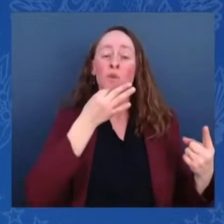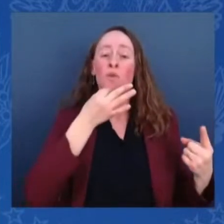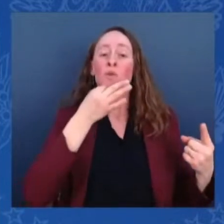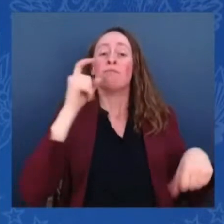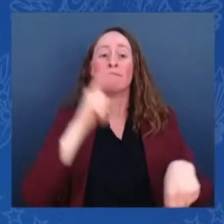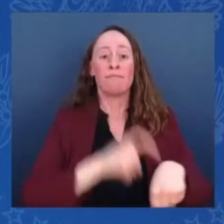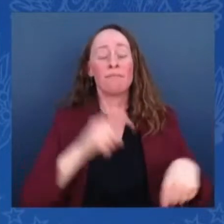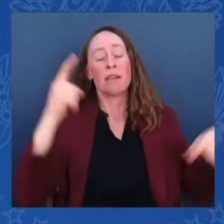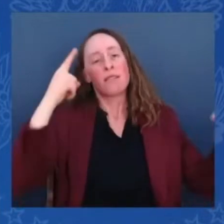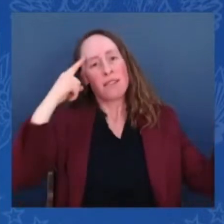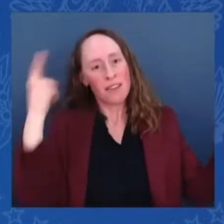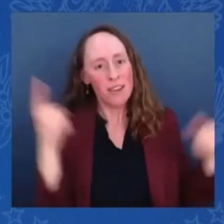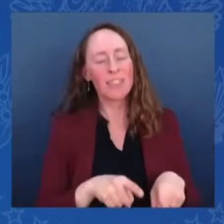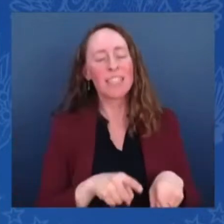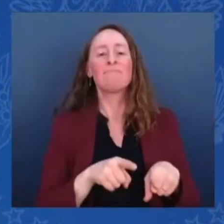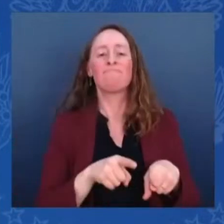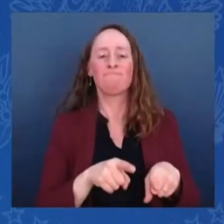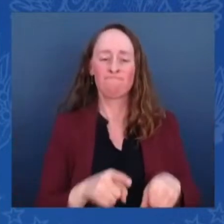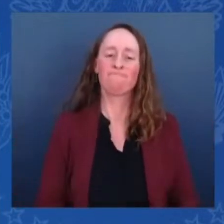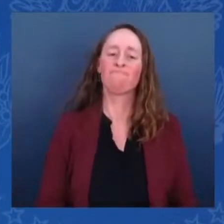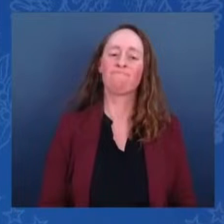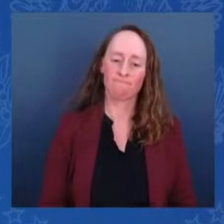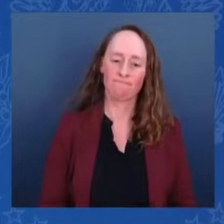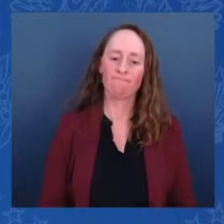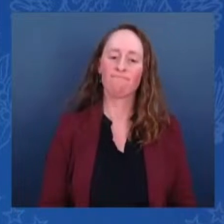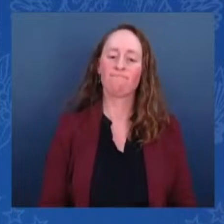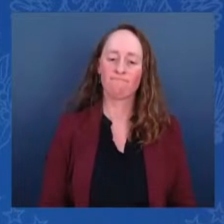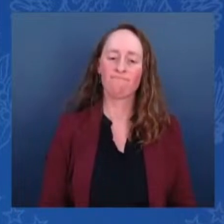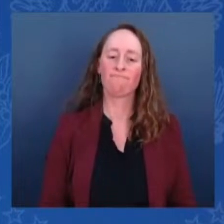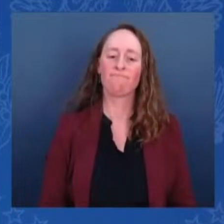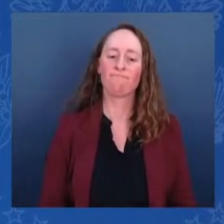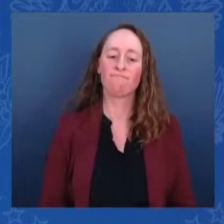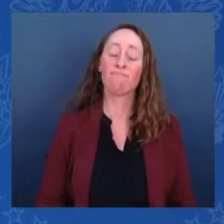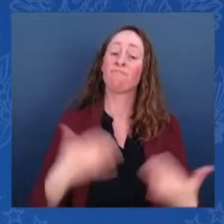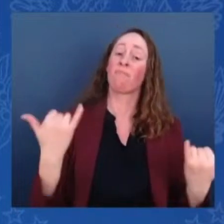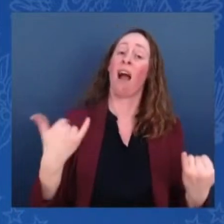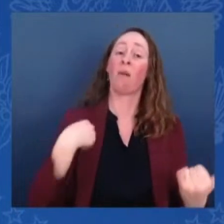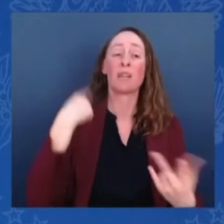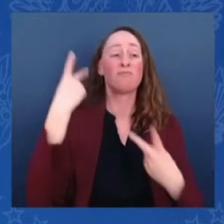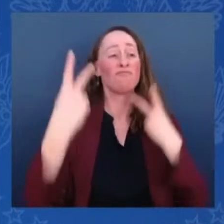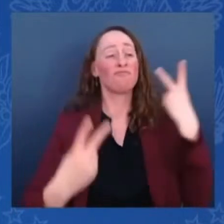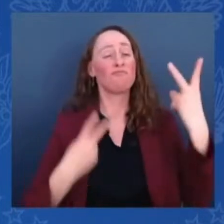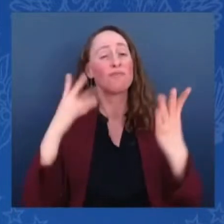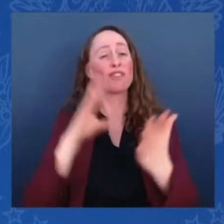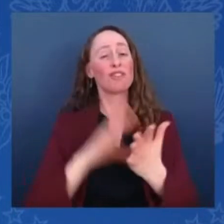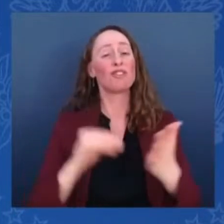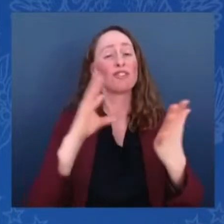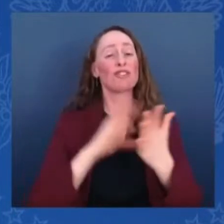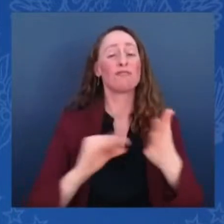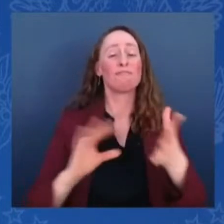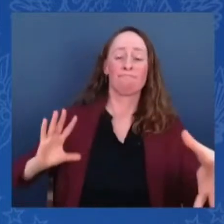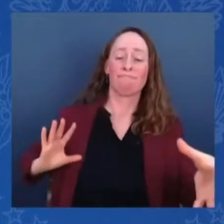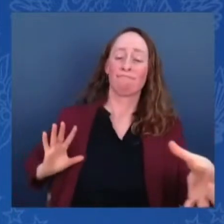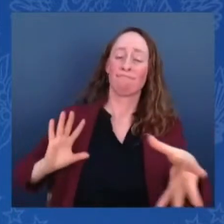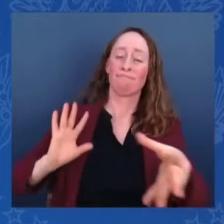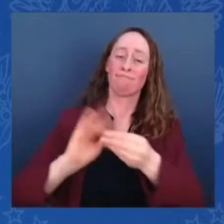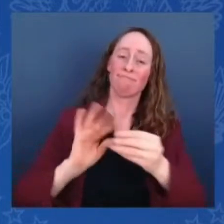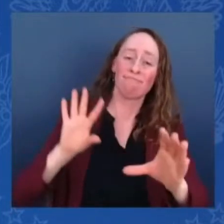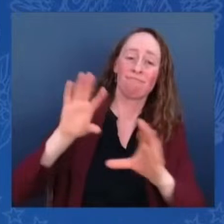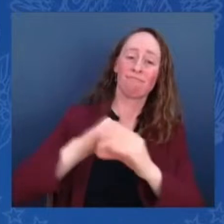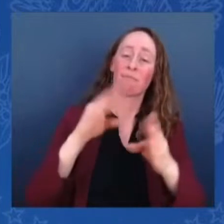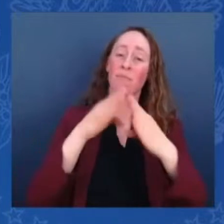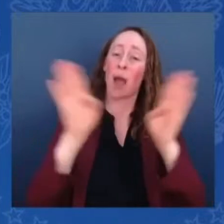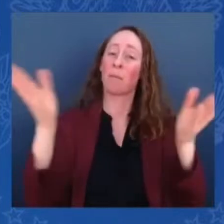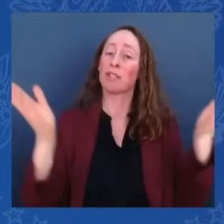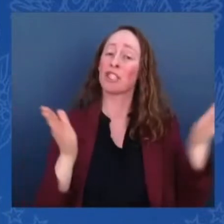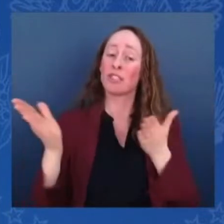I have learned in many years of public service to never, never, never, ever